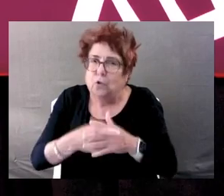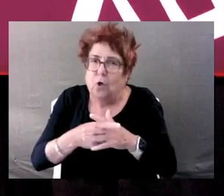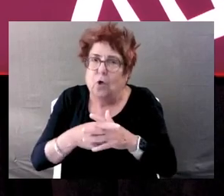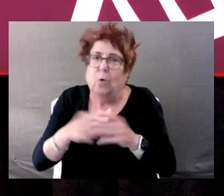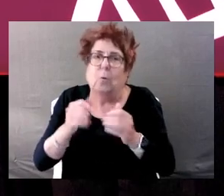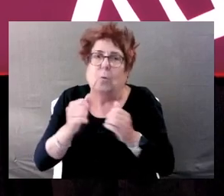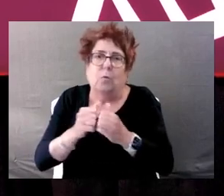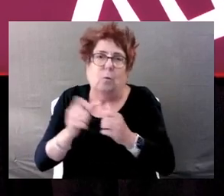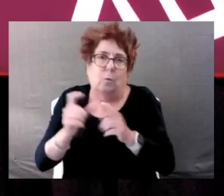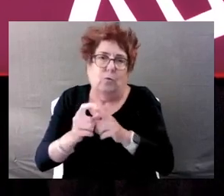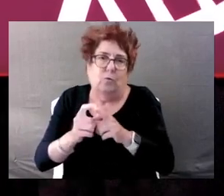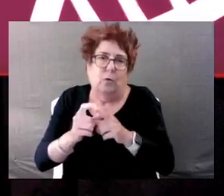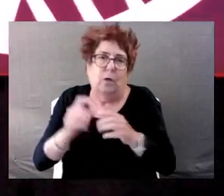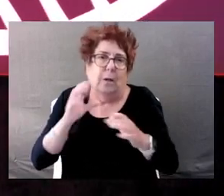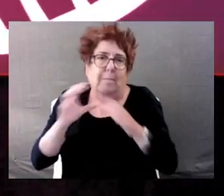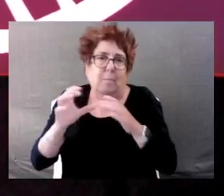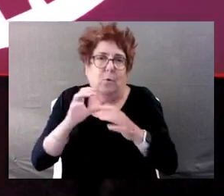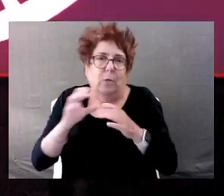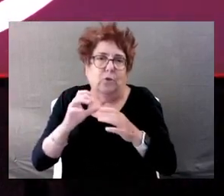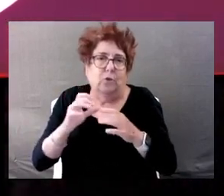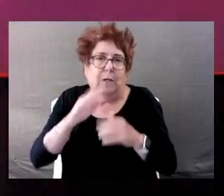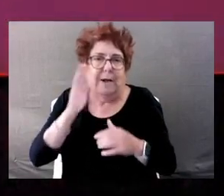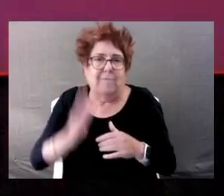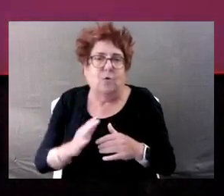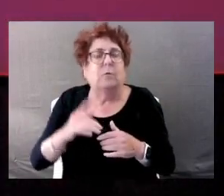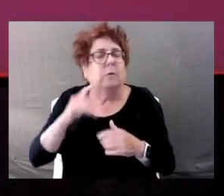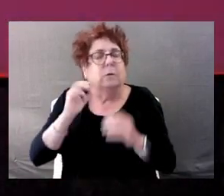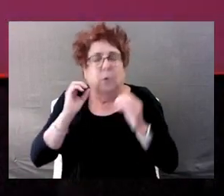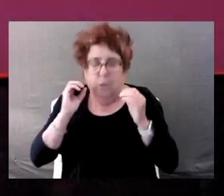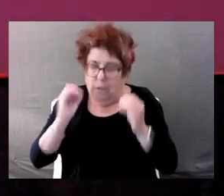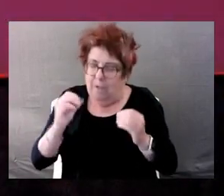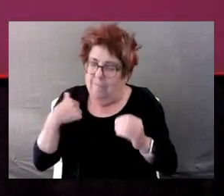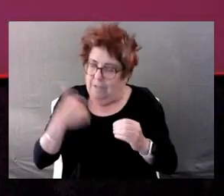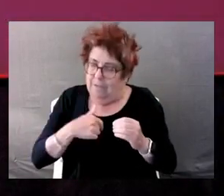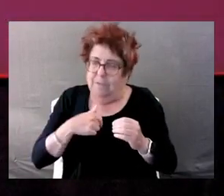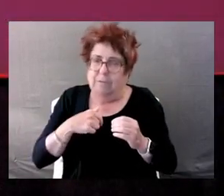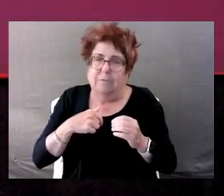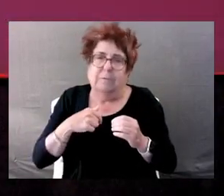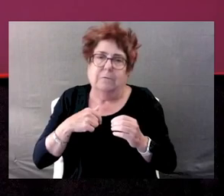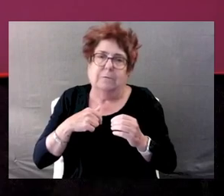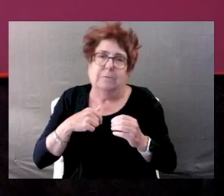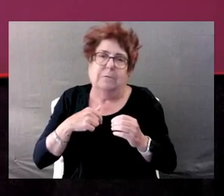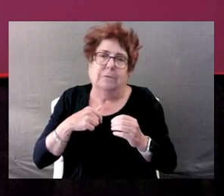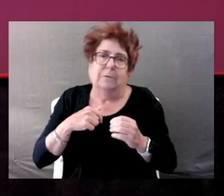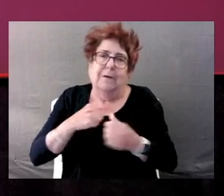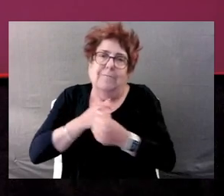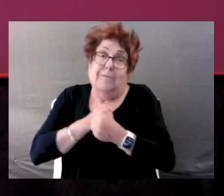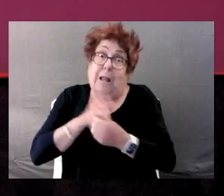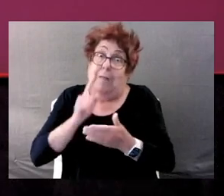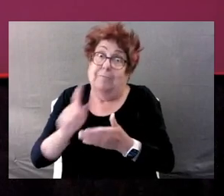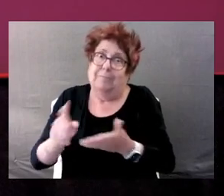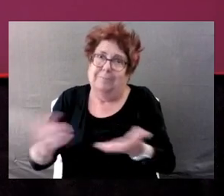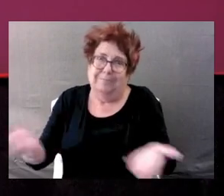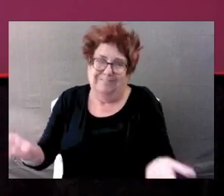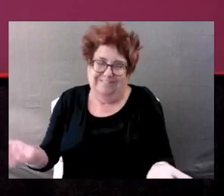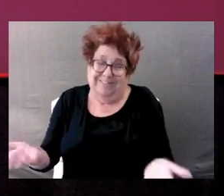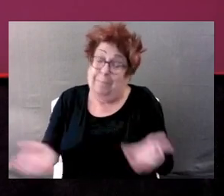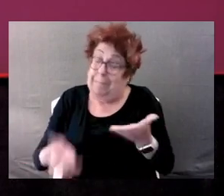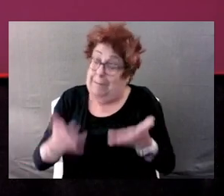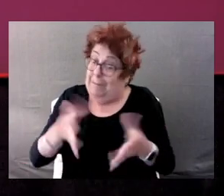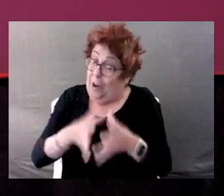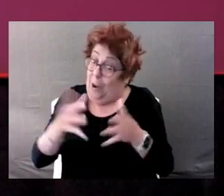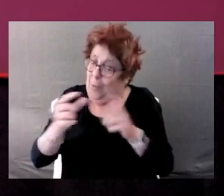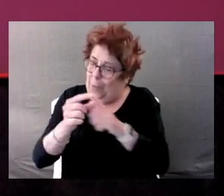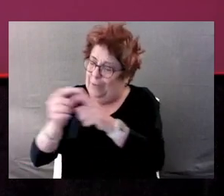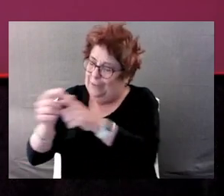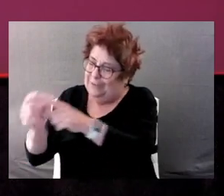ever. None of us ever fell in love. Well, maybe not a lot of words, but you know. We might